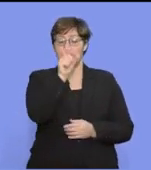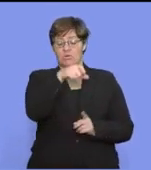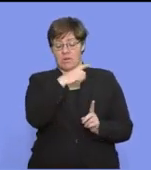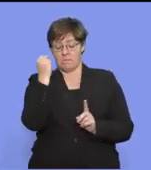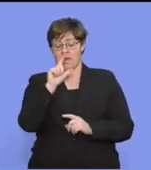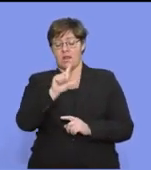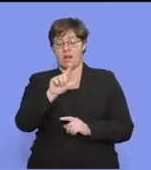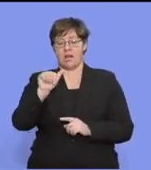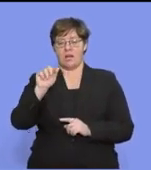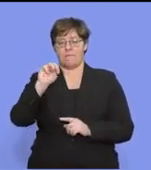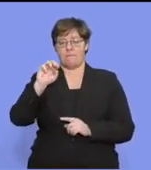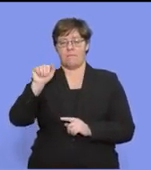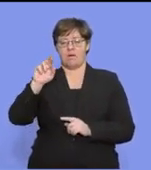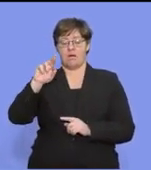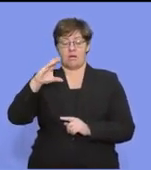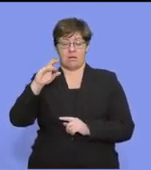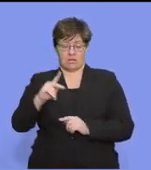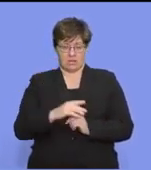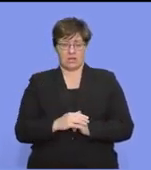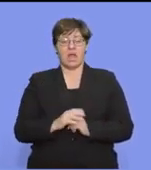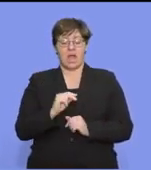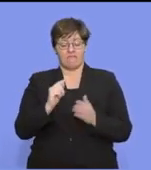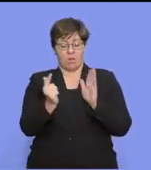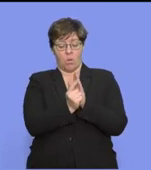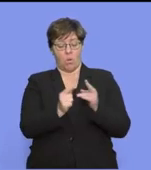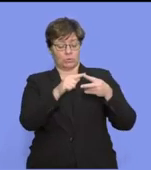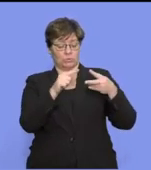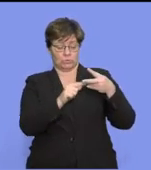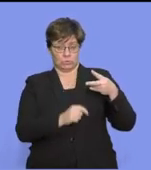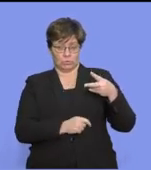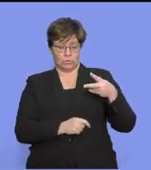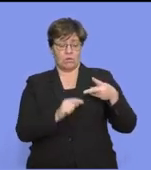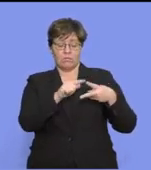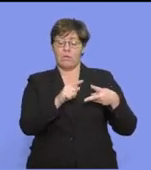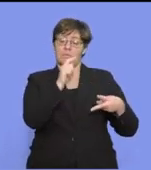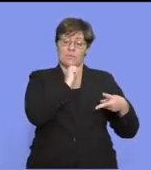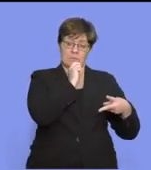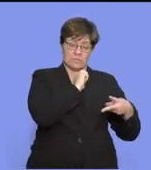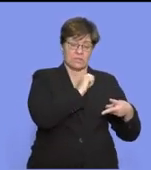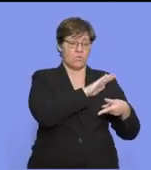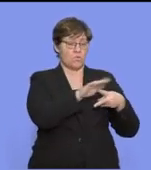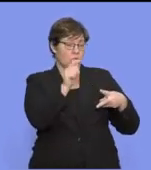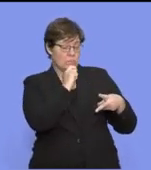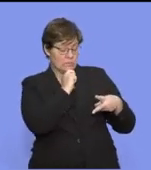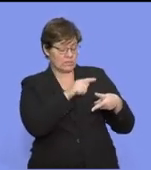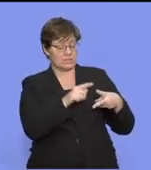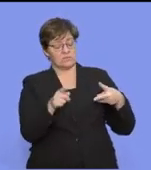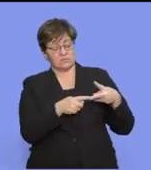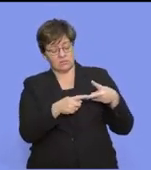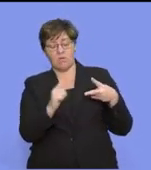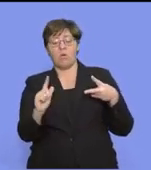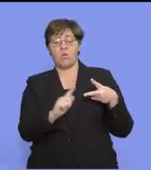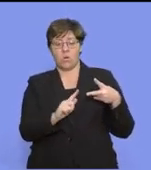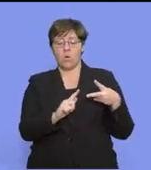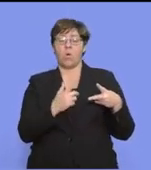Lamarck, and he put forward two laws. The one is called the law of use and disuse, and the other one is called the law